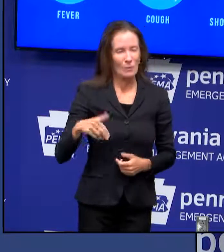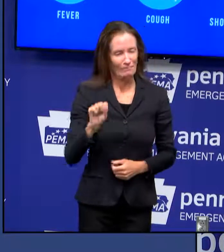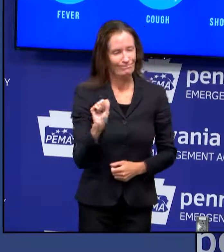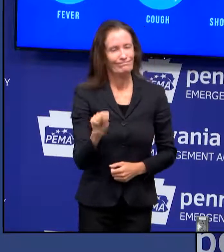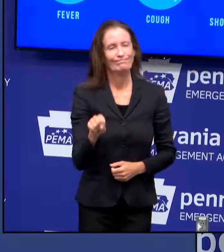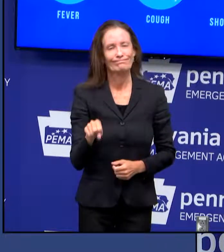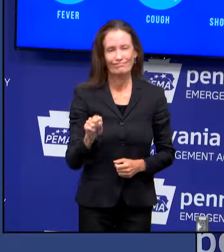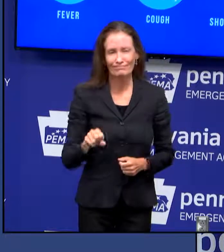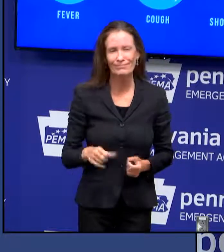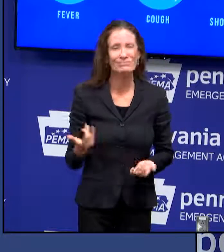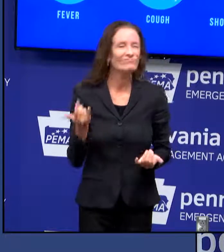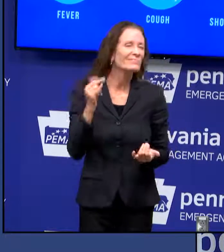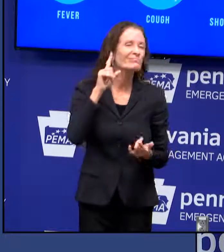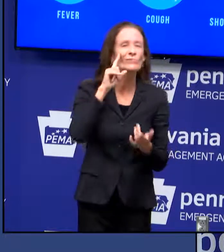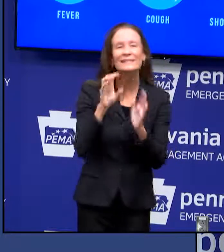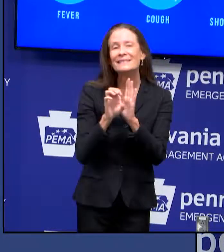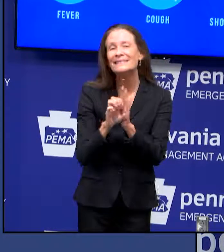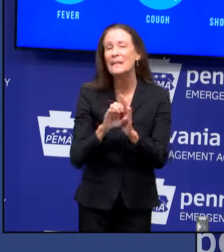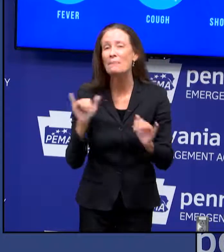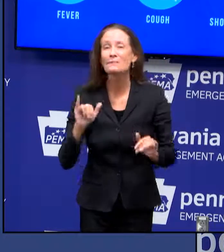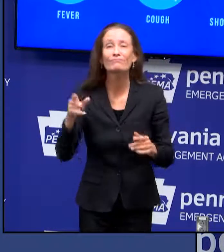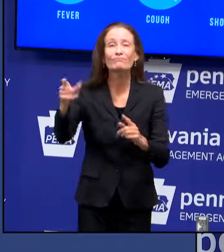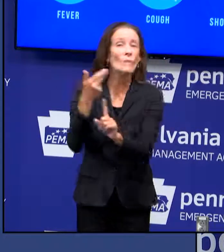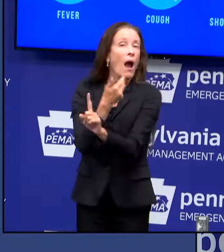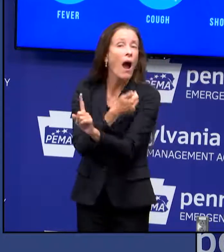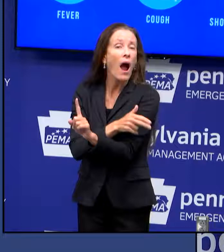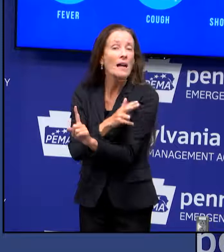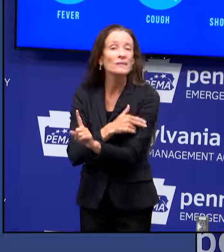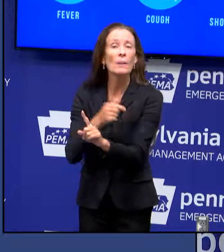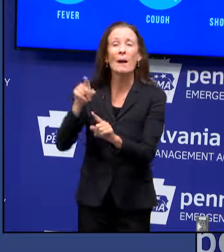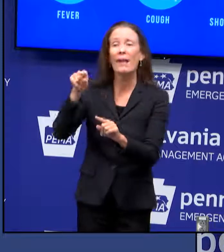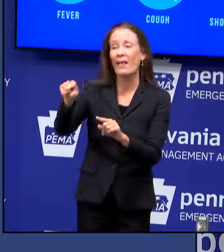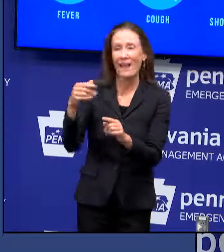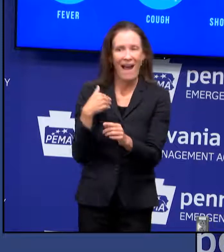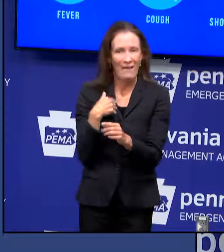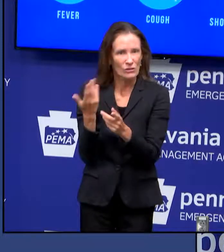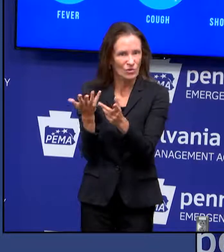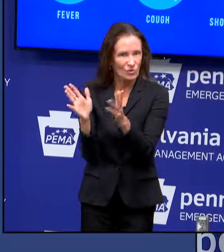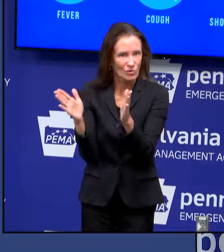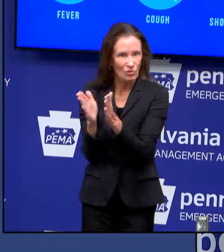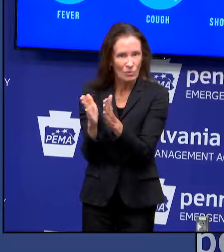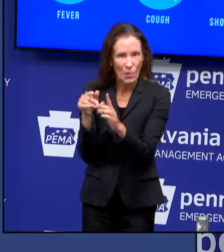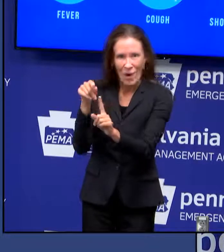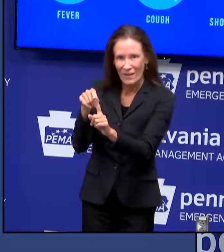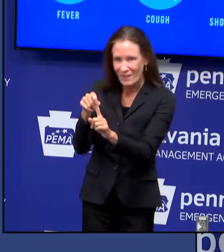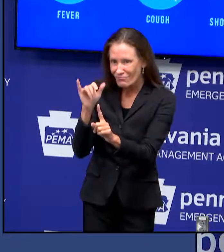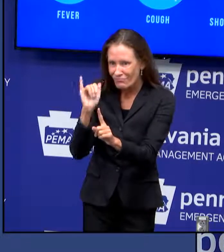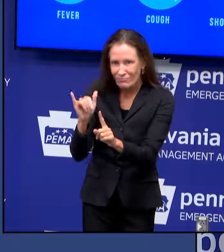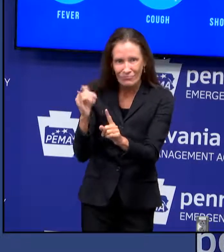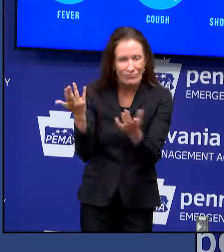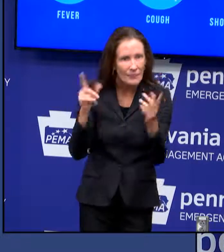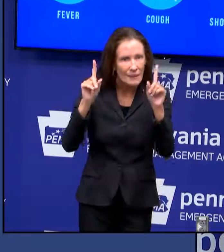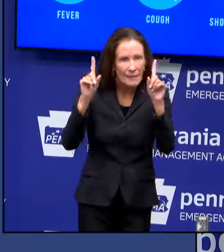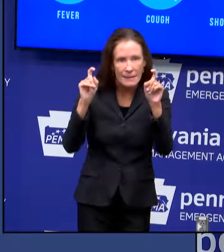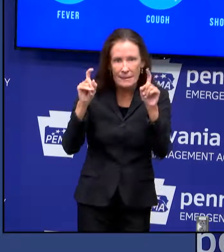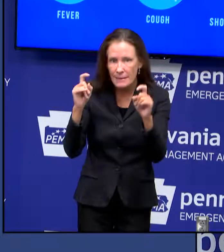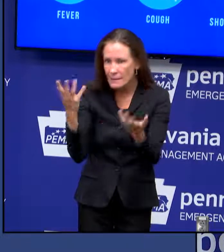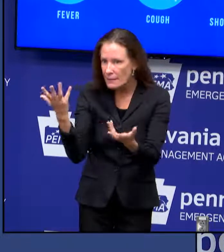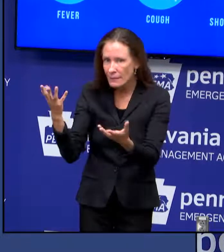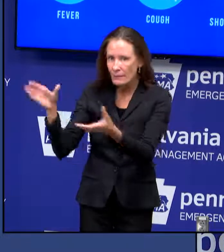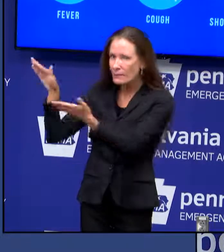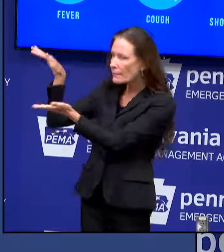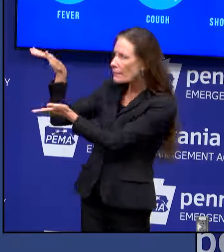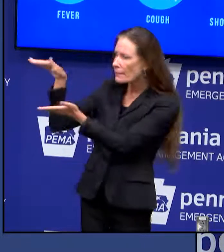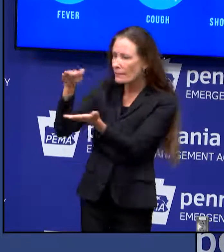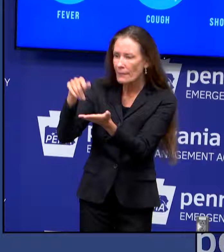some hospitals and smaller labs have been unable to use their maximum testing capacity due to a shortage of reagents. This is not